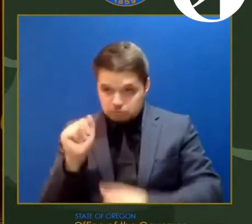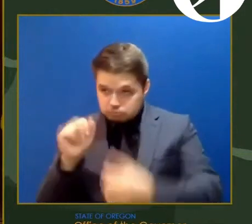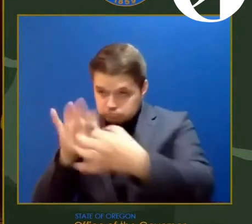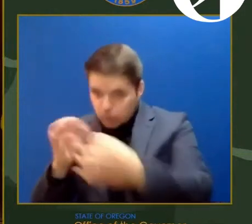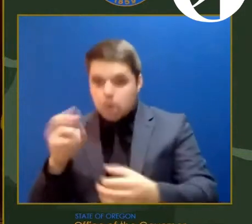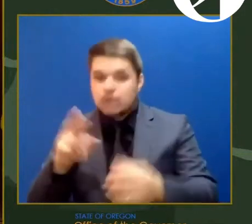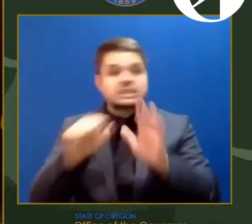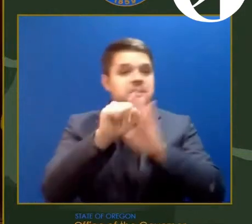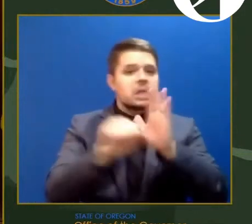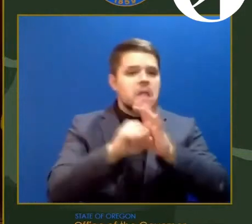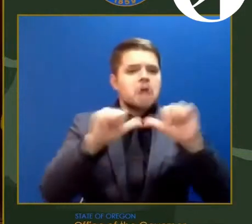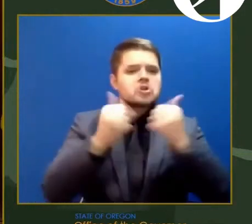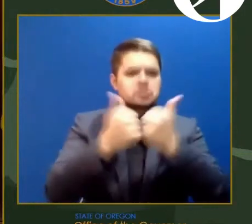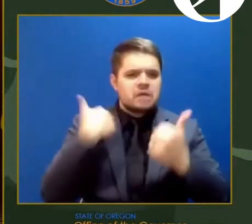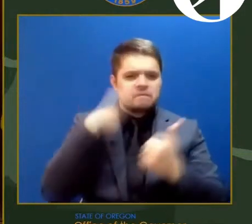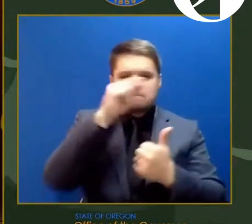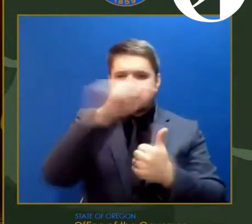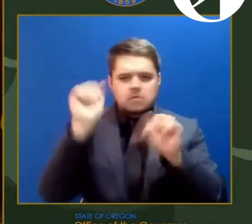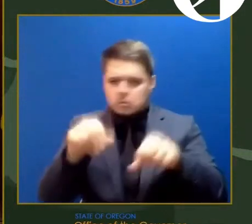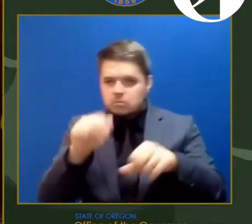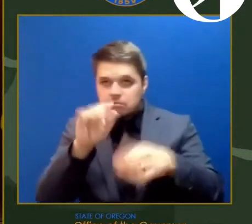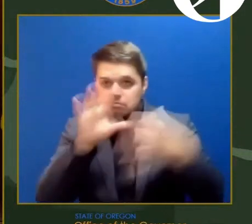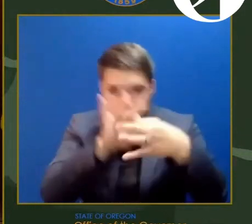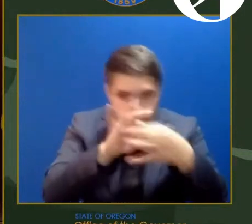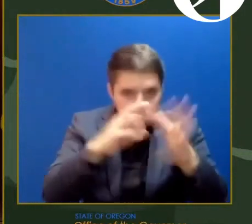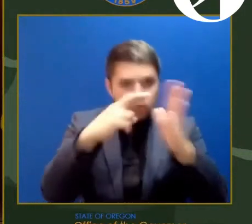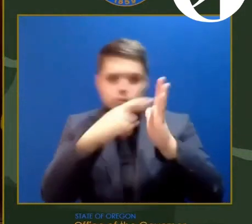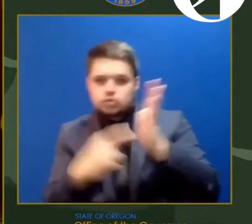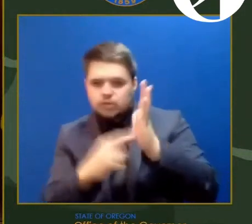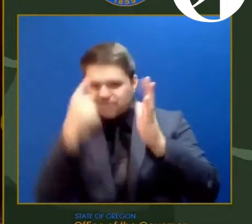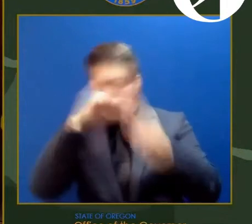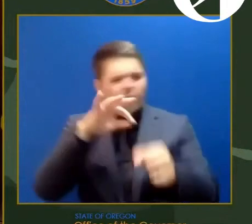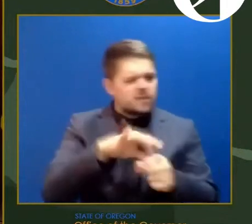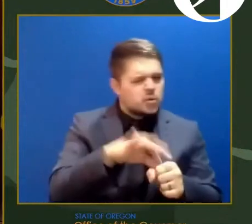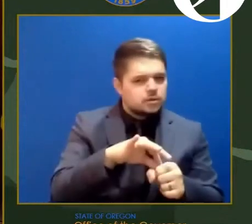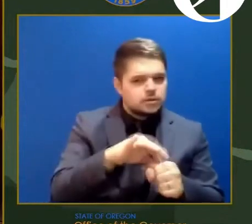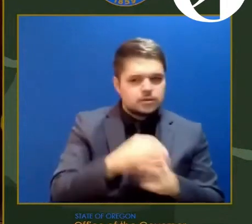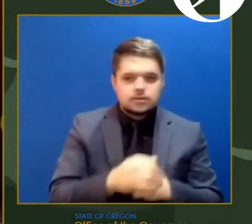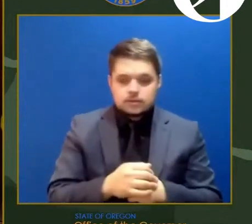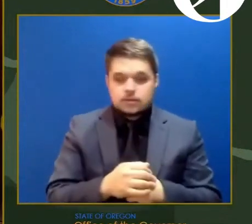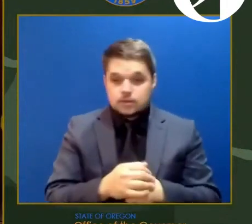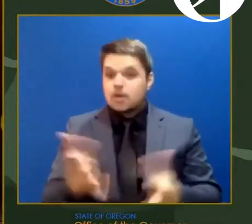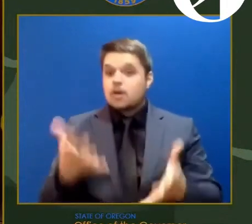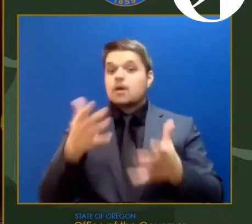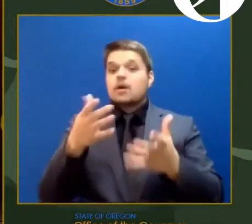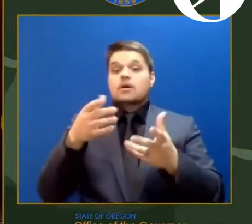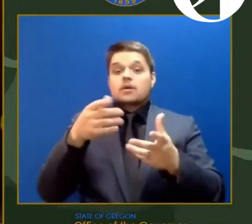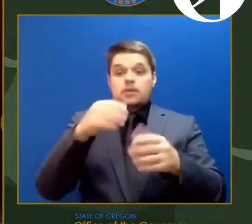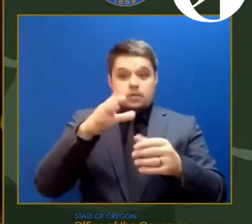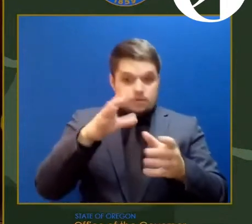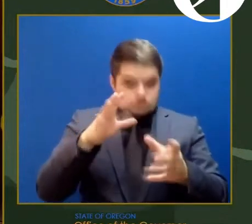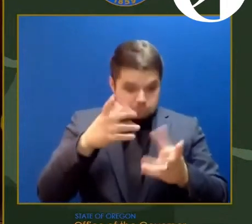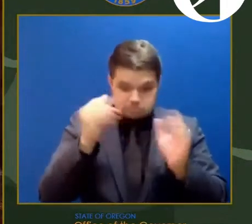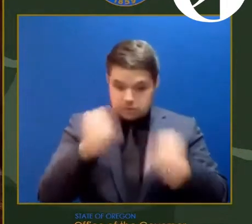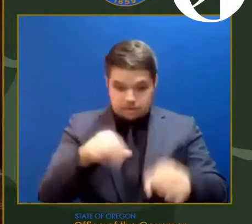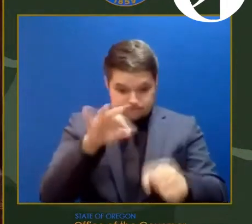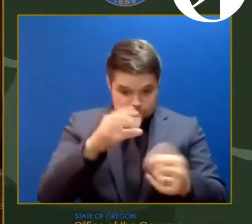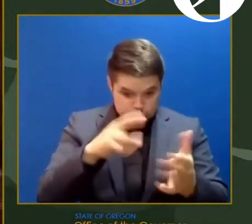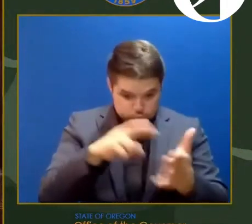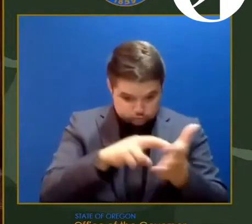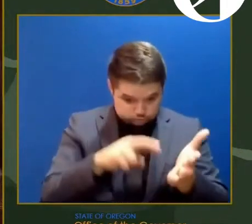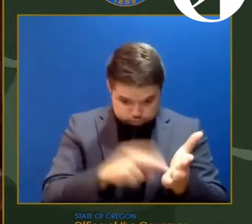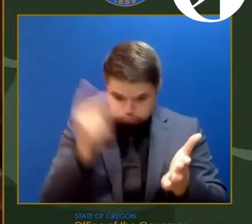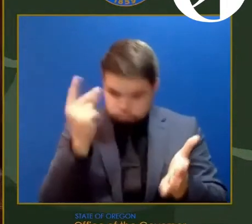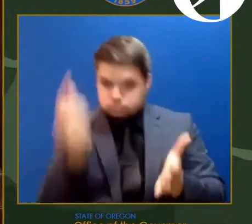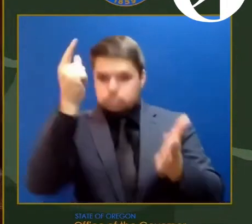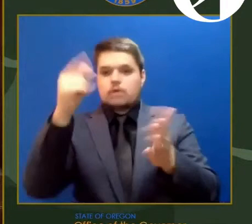allow same-day voter registration and ballots to be counted as long as they've been postmarked by Election Day. At